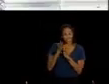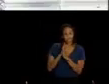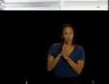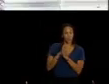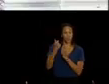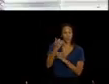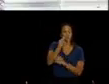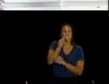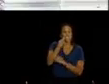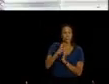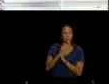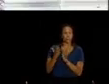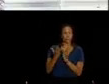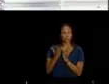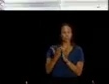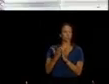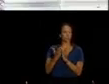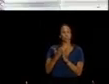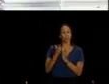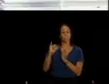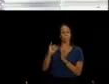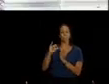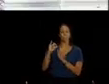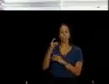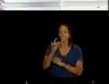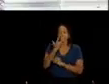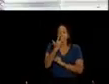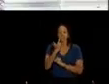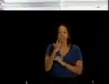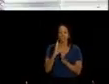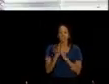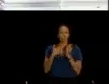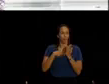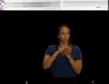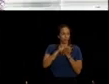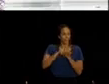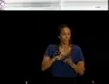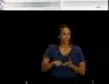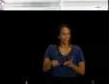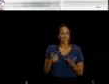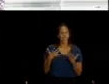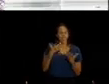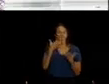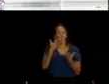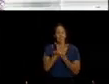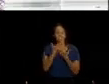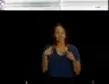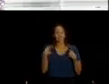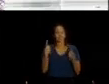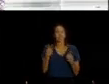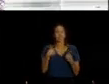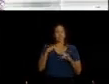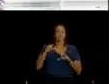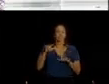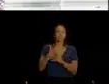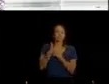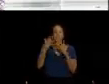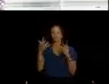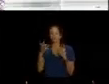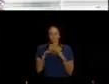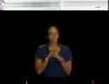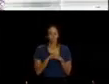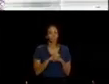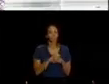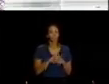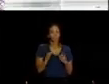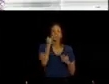my magnum opus so far. It's my favorite book. It's the favorite thing I've ever written, and I love it so much. So if